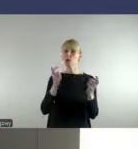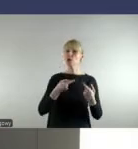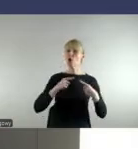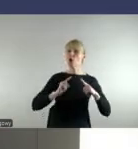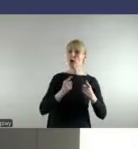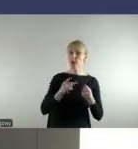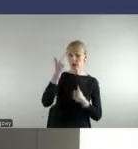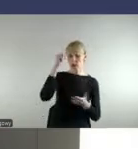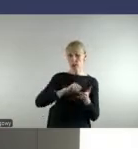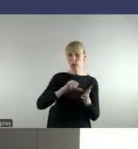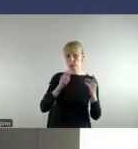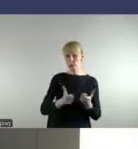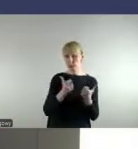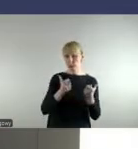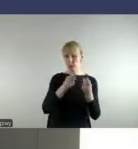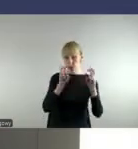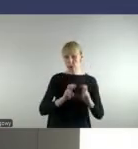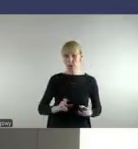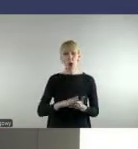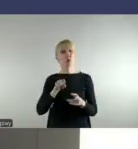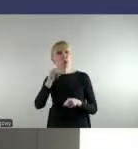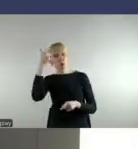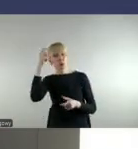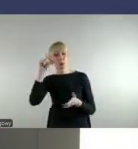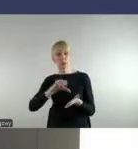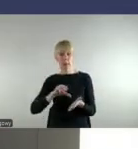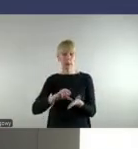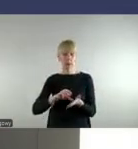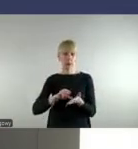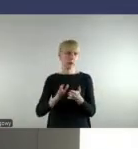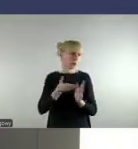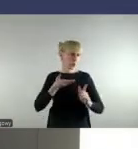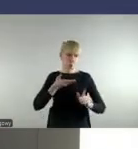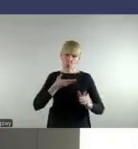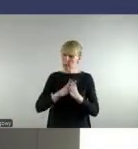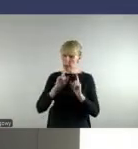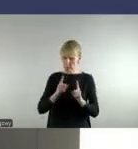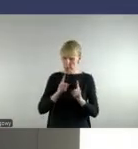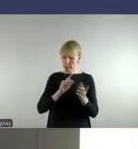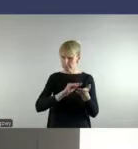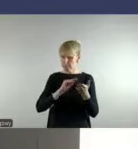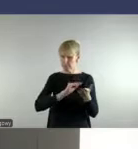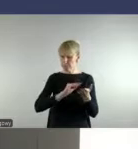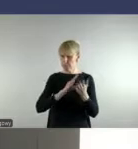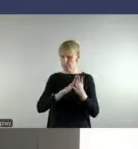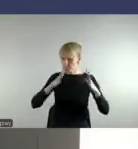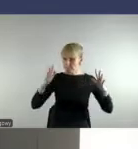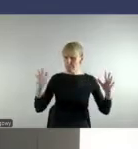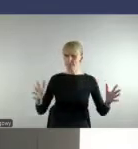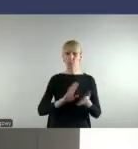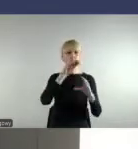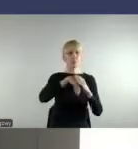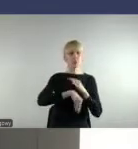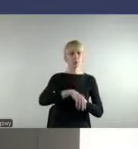of crisis management centers in the Opole Agglomeration. The centers were treated here very broadly. So